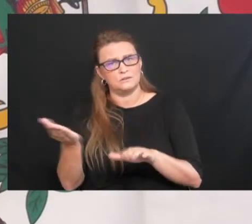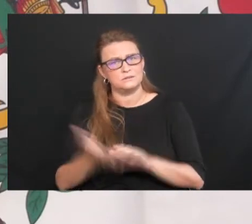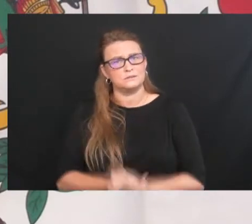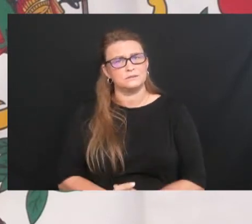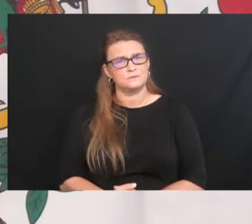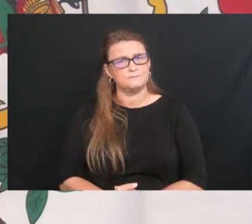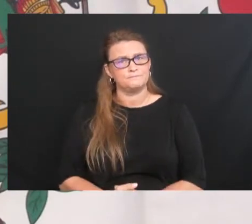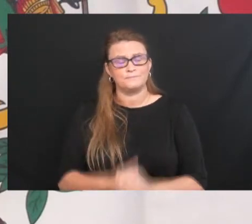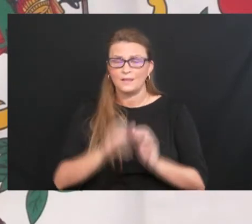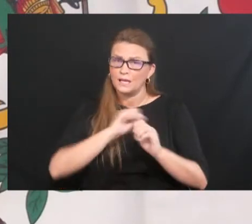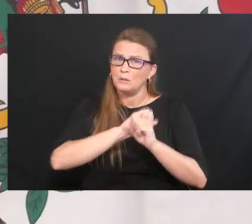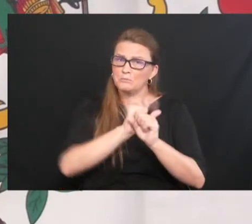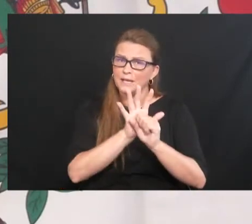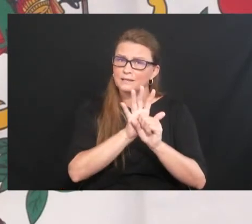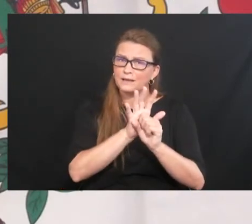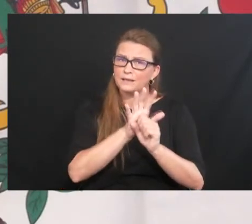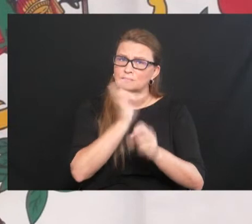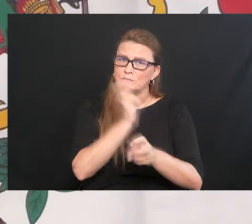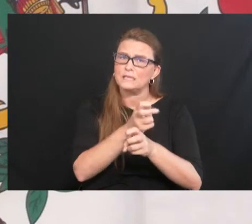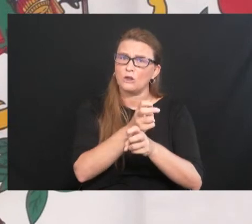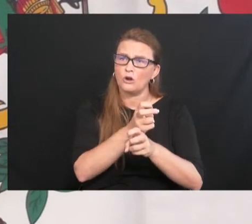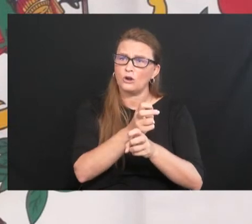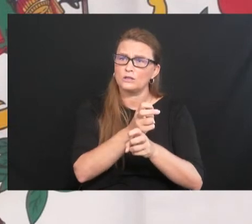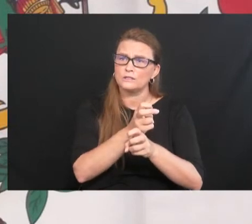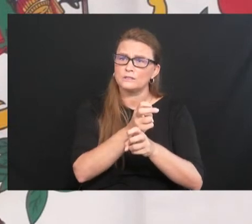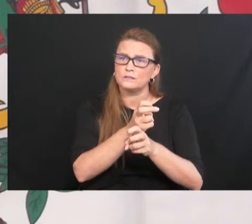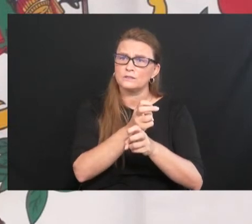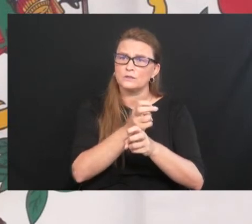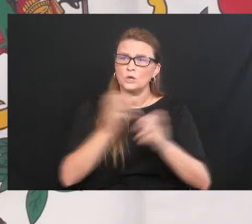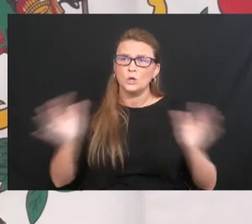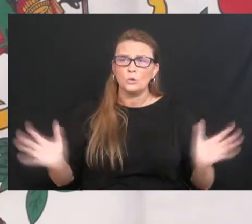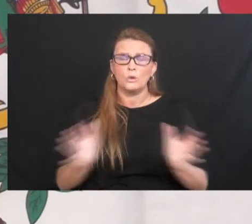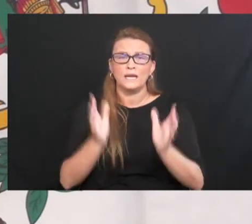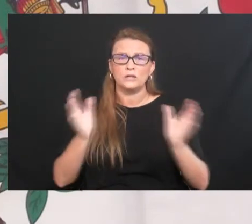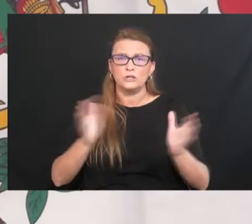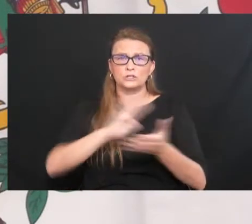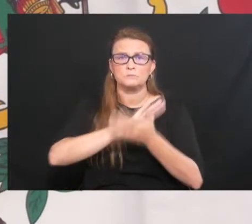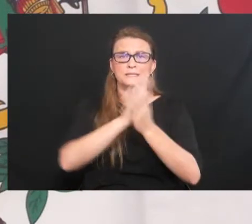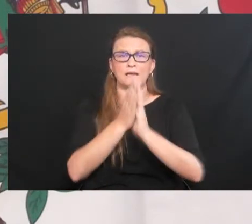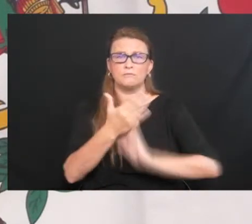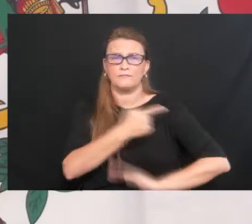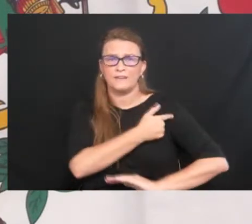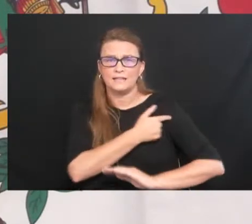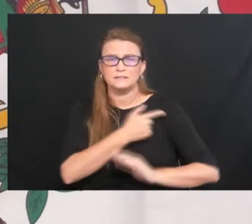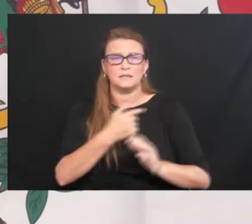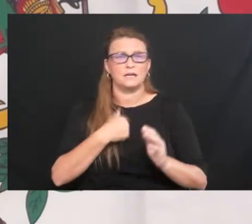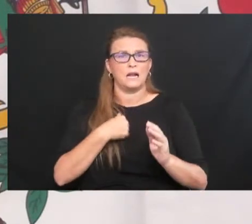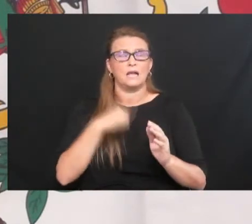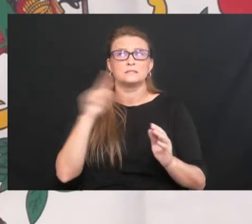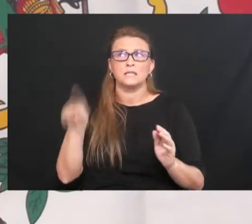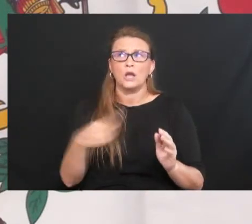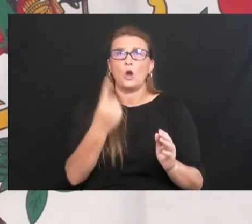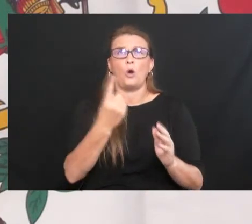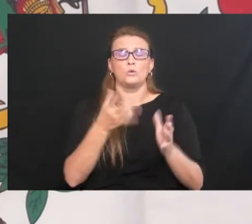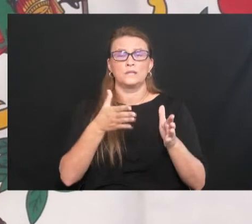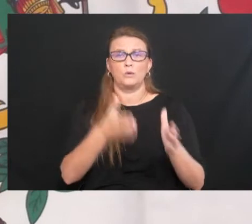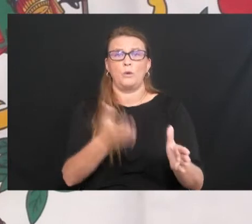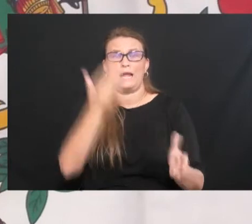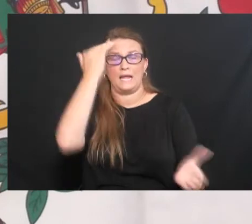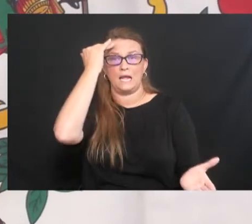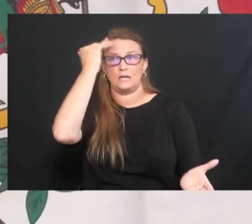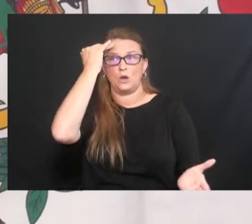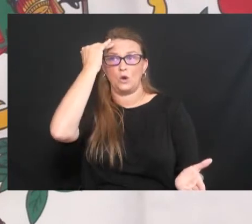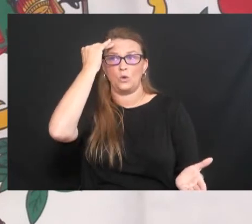This pandemic's been tough stuff. We urge you to get vaccinated. It's the only way in the world that I know. It's the only thing on earth that I